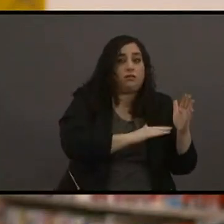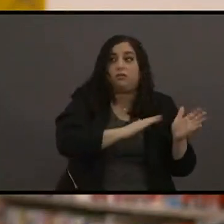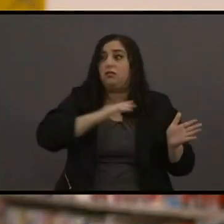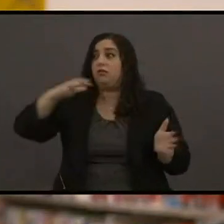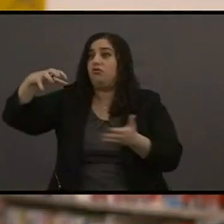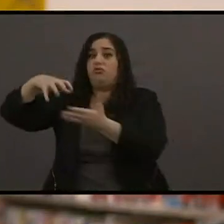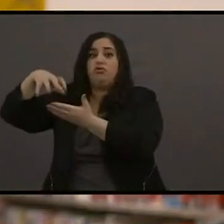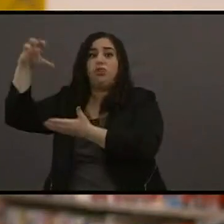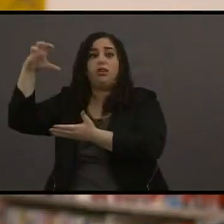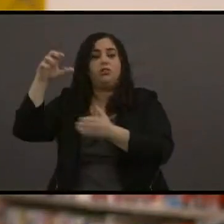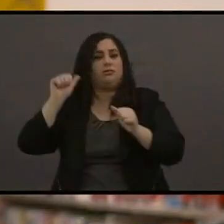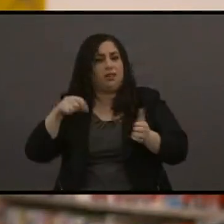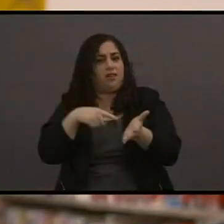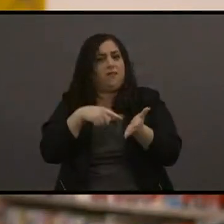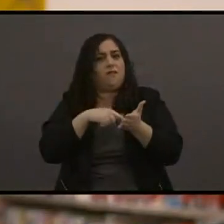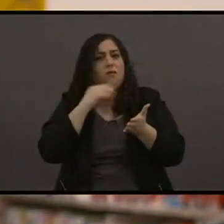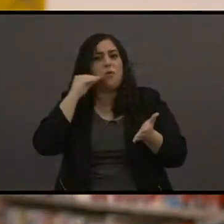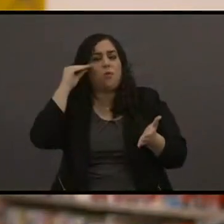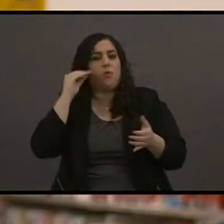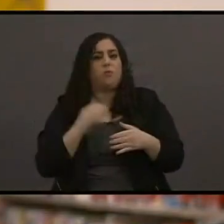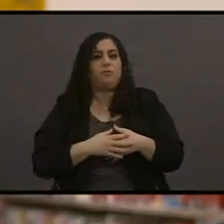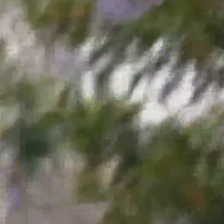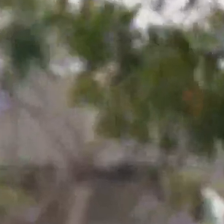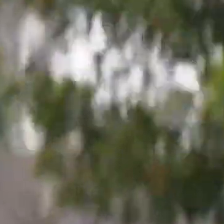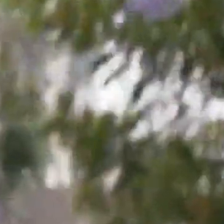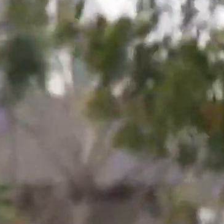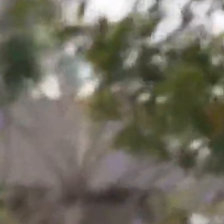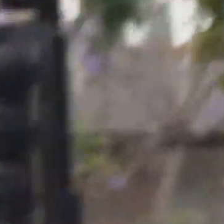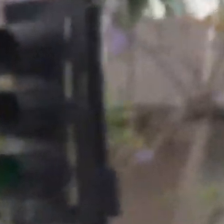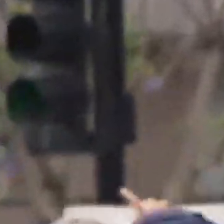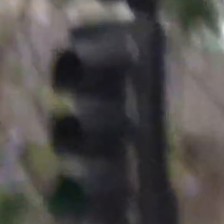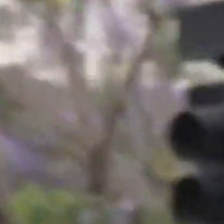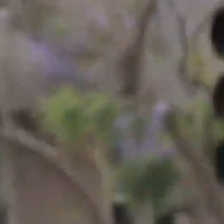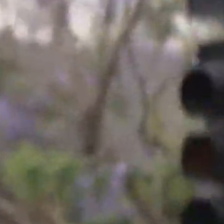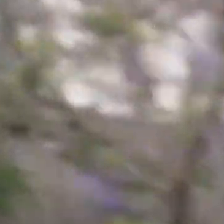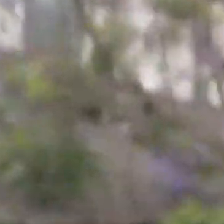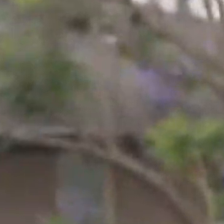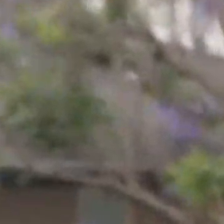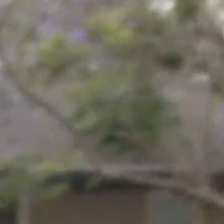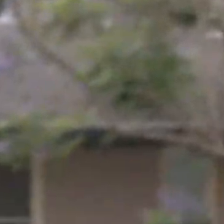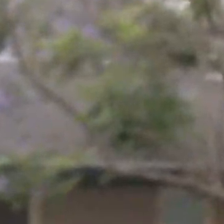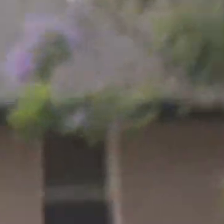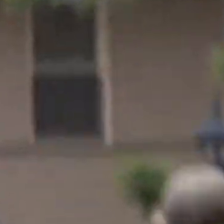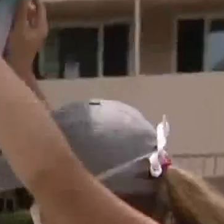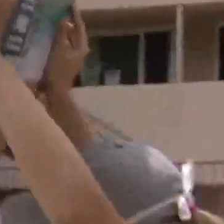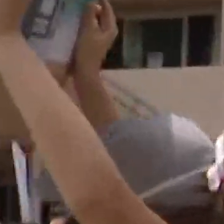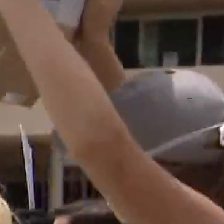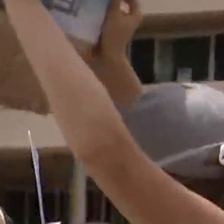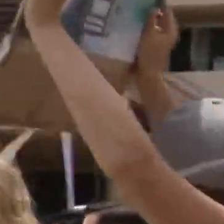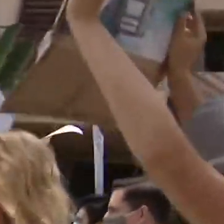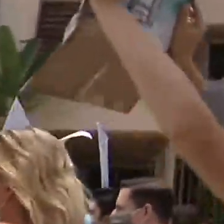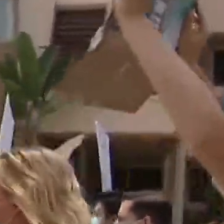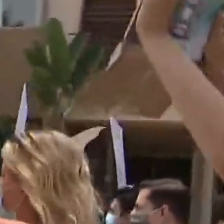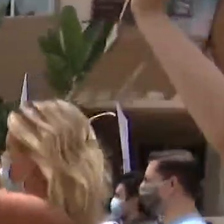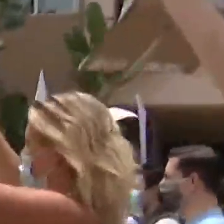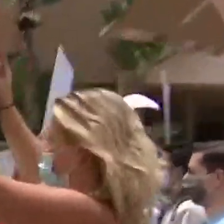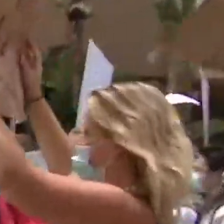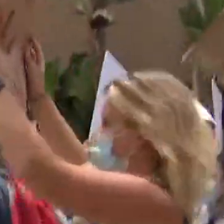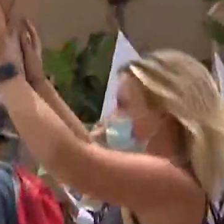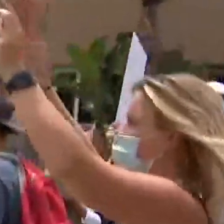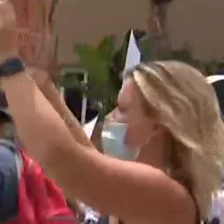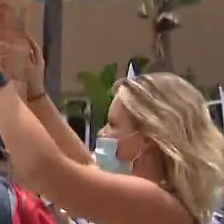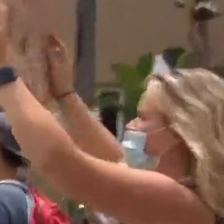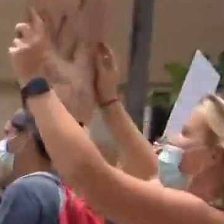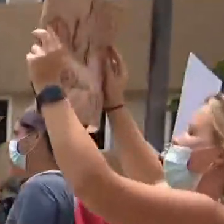without worrying about putting food on your table. Racial justice is also a major priority as the city builds up its new